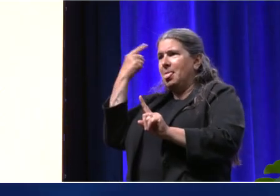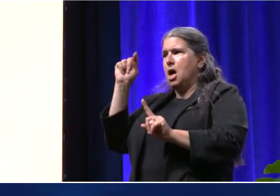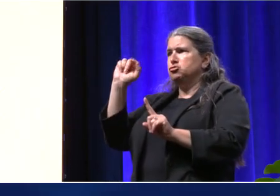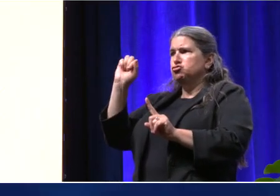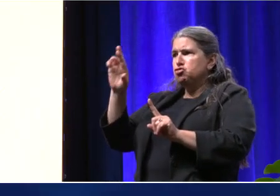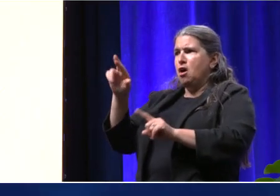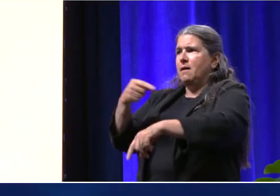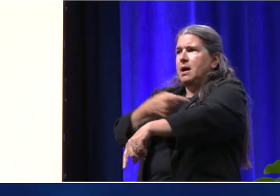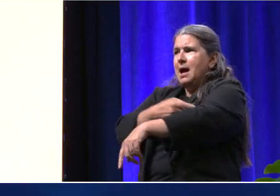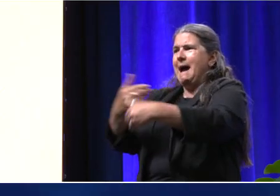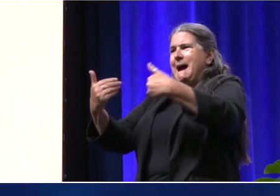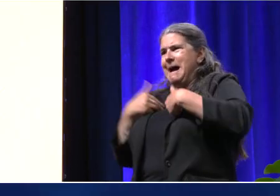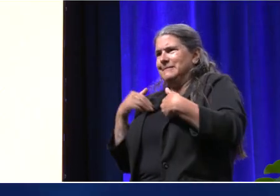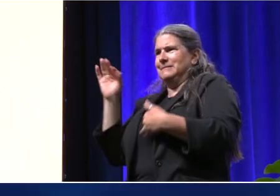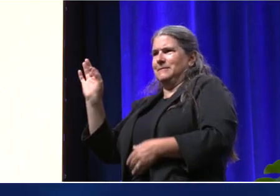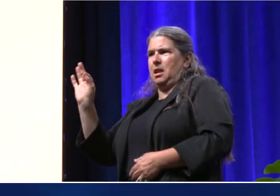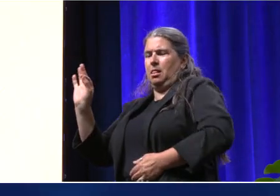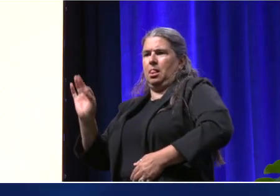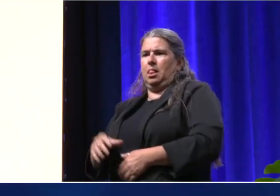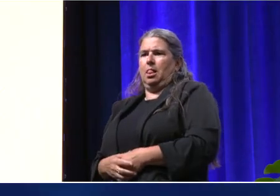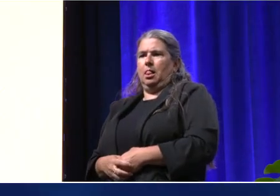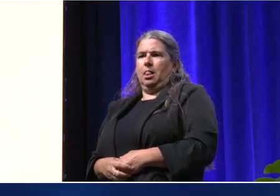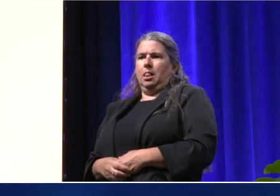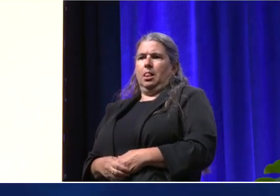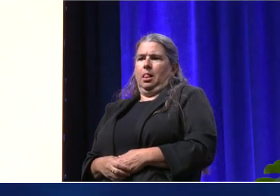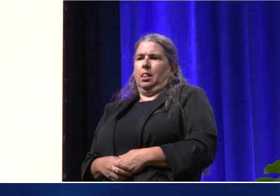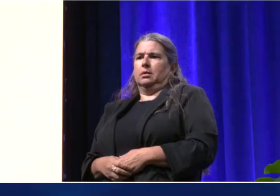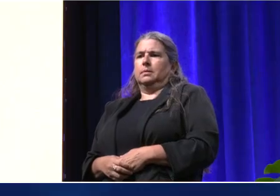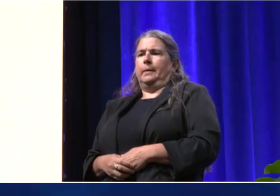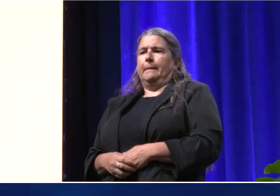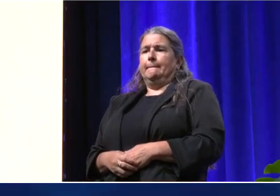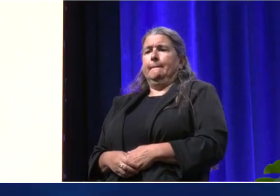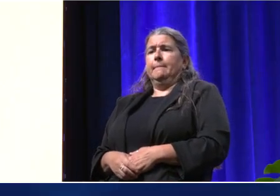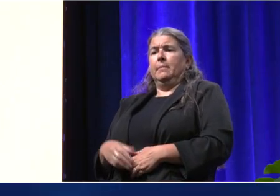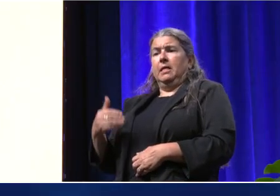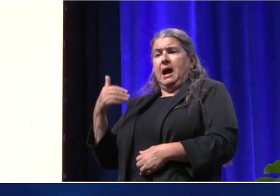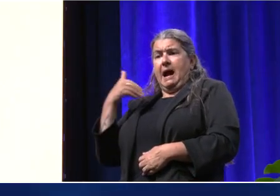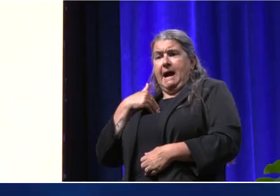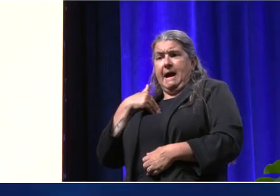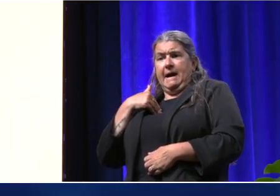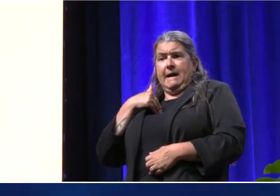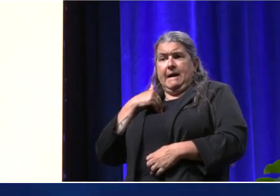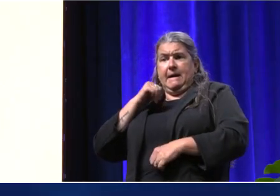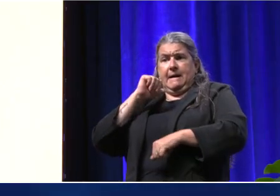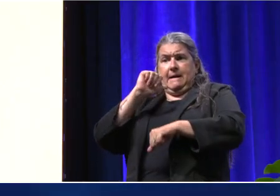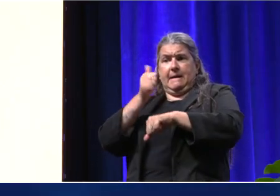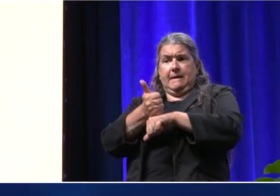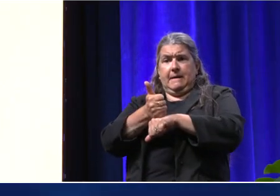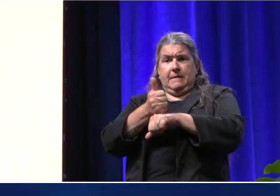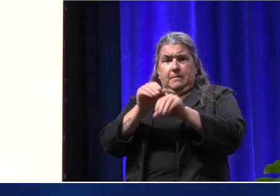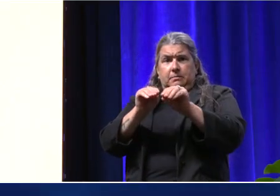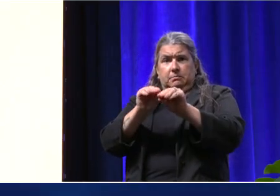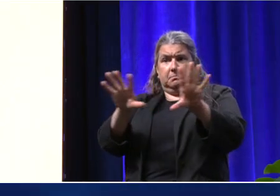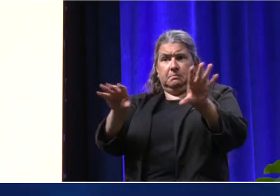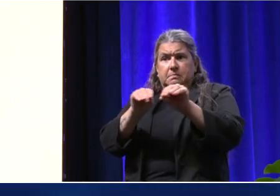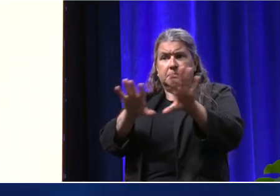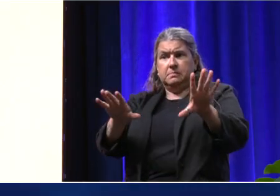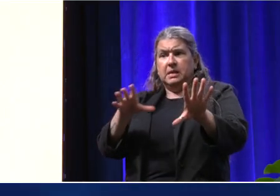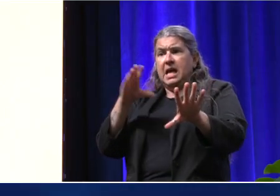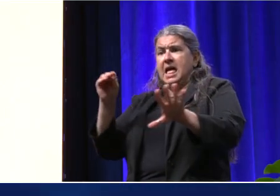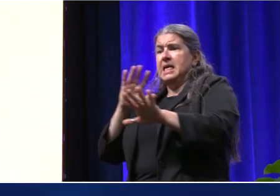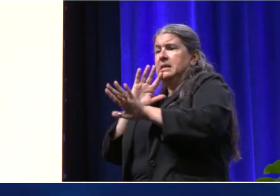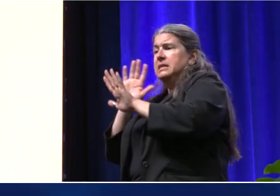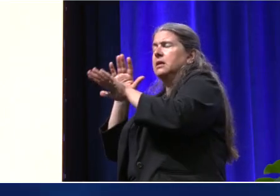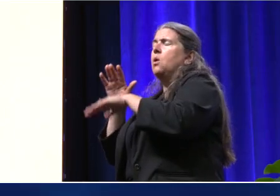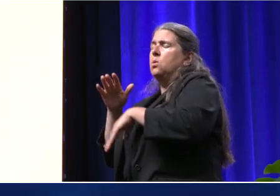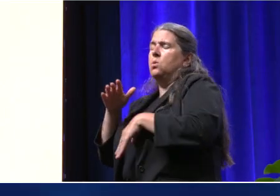only so in Texas they have land-based distribution of fentanyl and sea-based distribution of fentanyl. One of those routes is the one